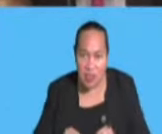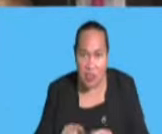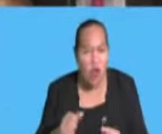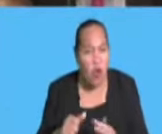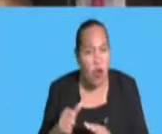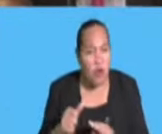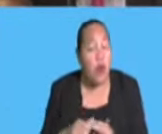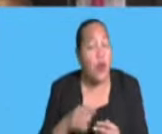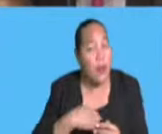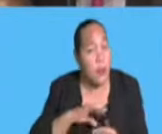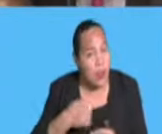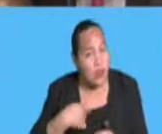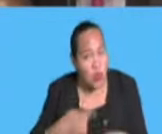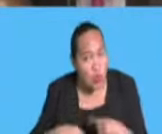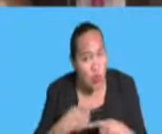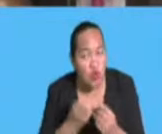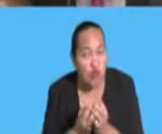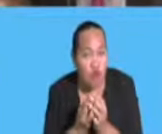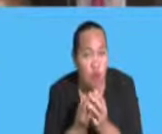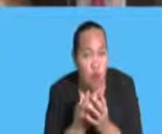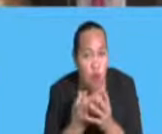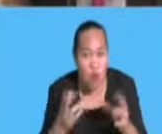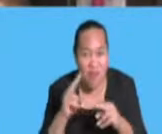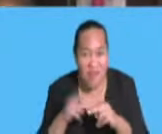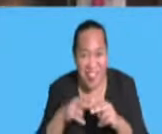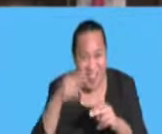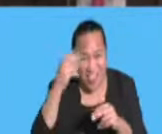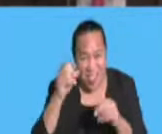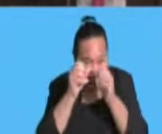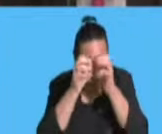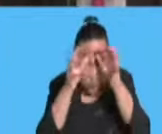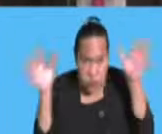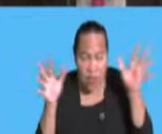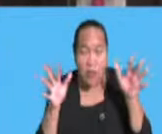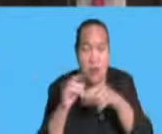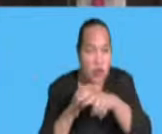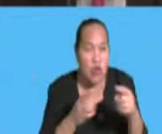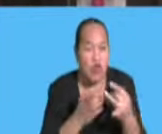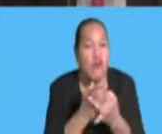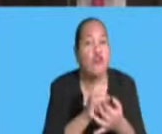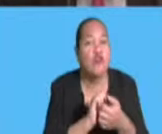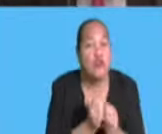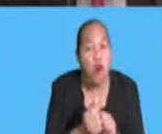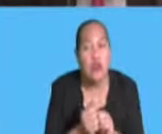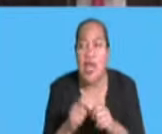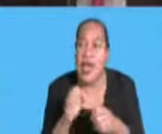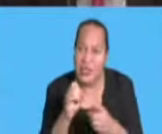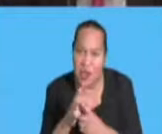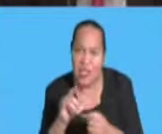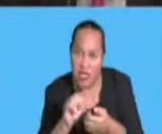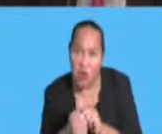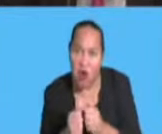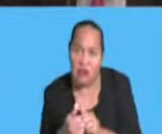said, we must continue to grow the Fijian brand through our global presence, and sports play a leading role in that